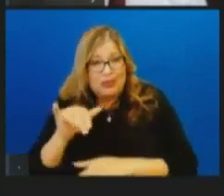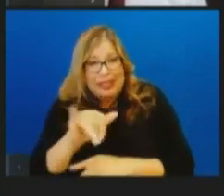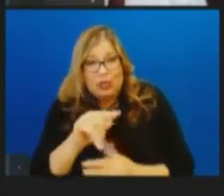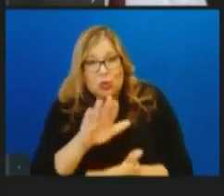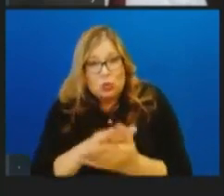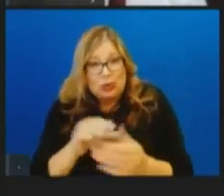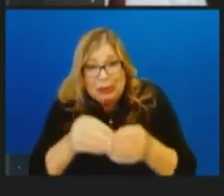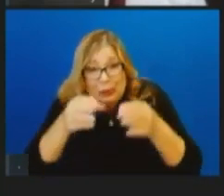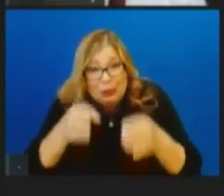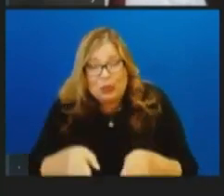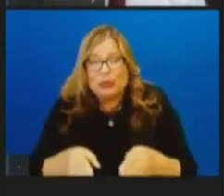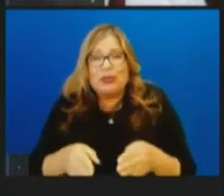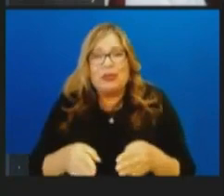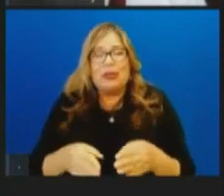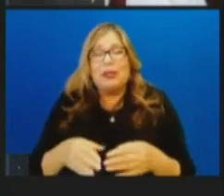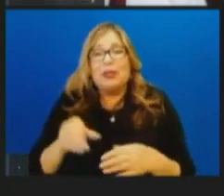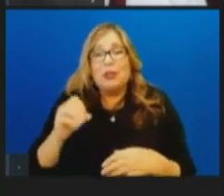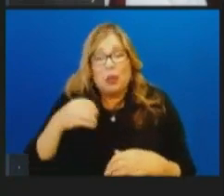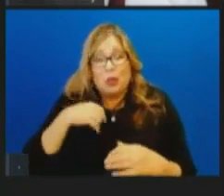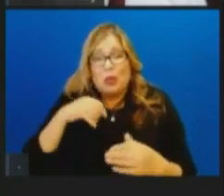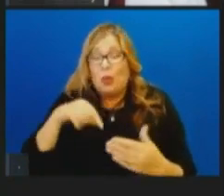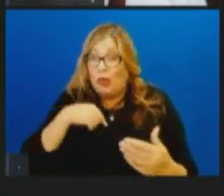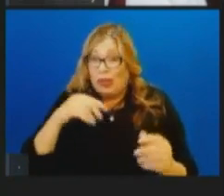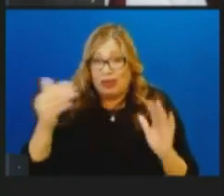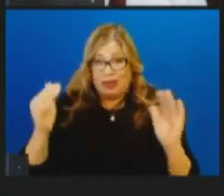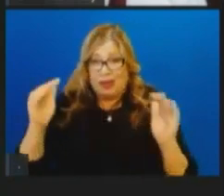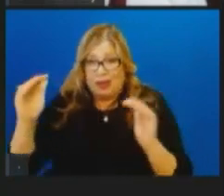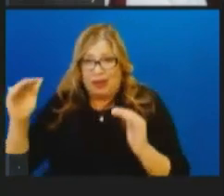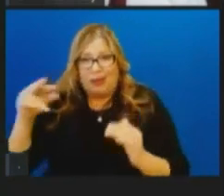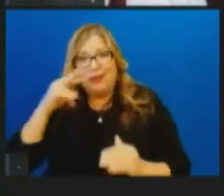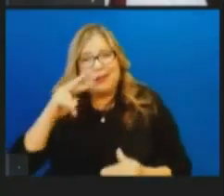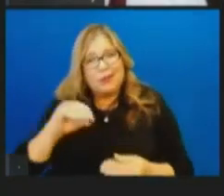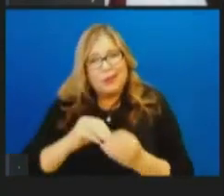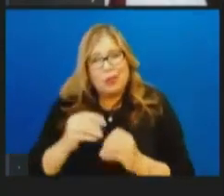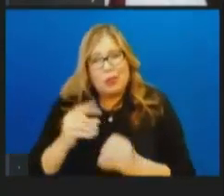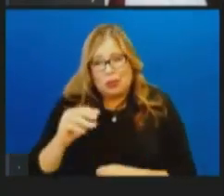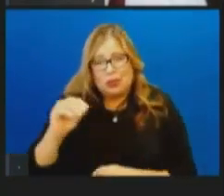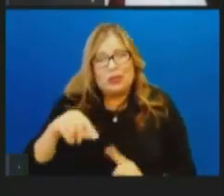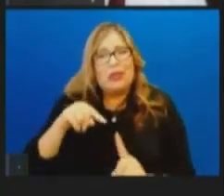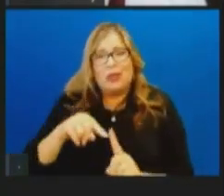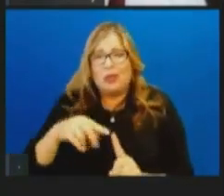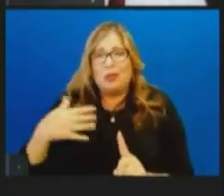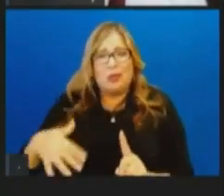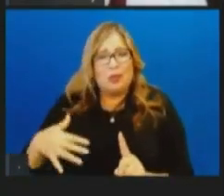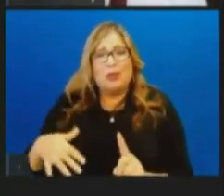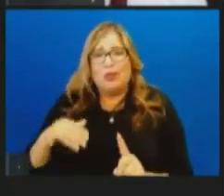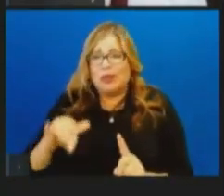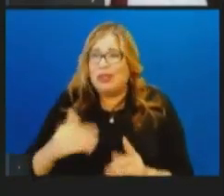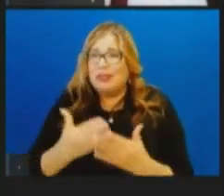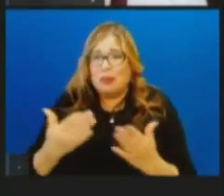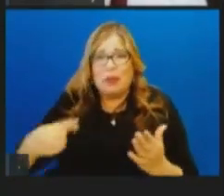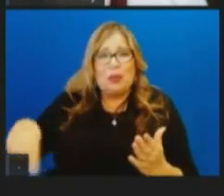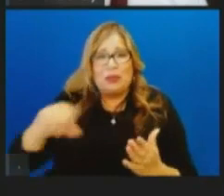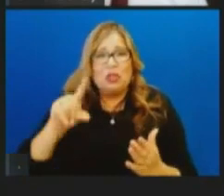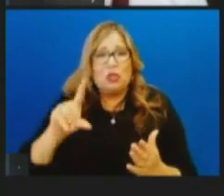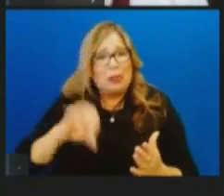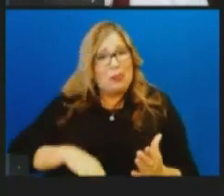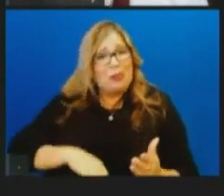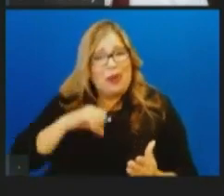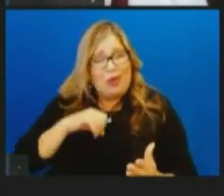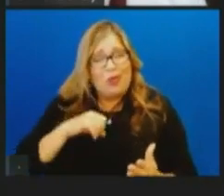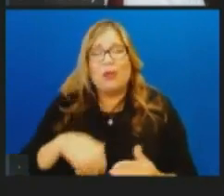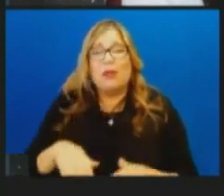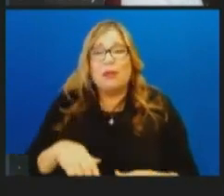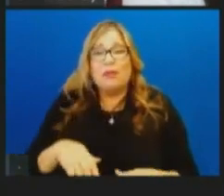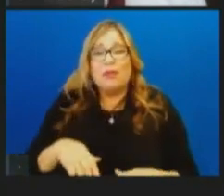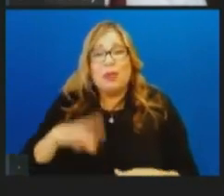I think so many Californians can be proud of. Through the discourse and dialogue and the discussion about what to do